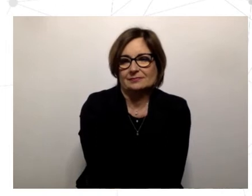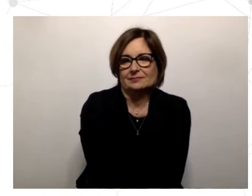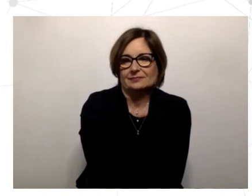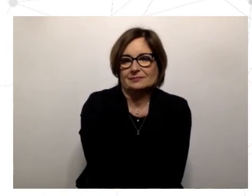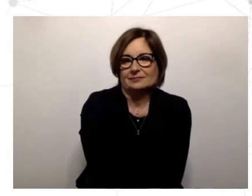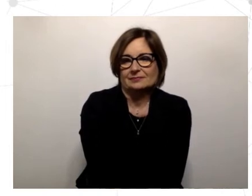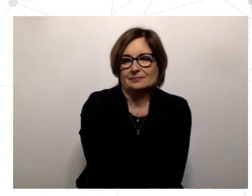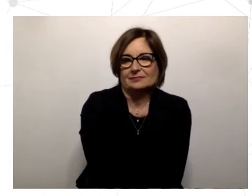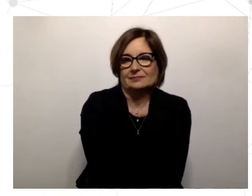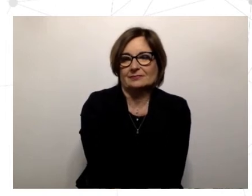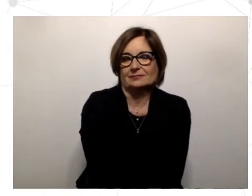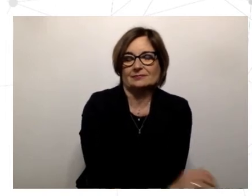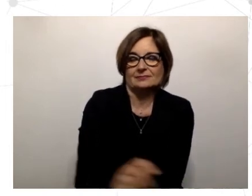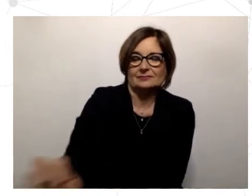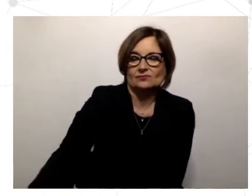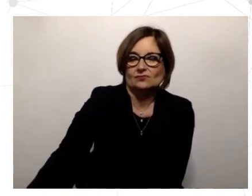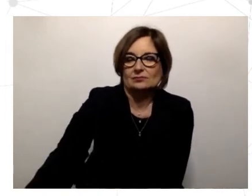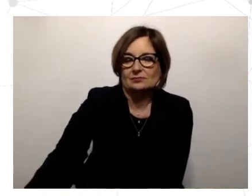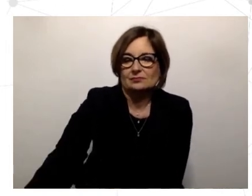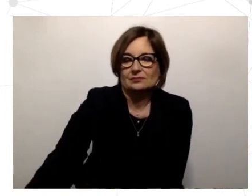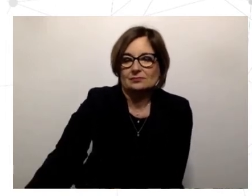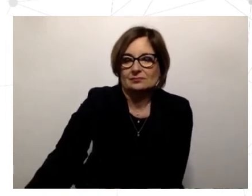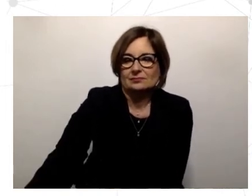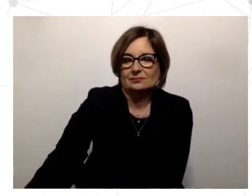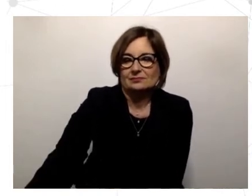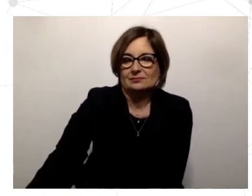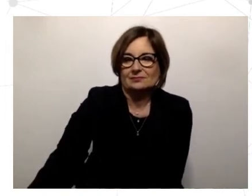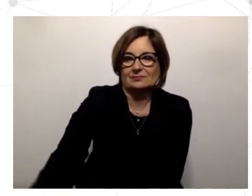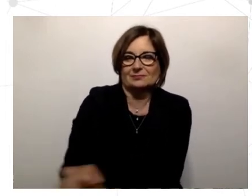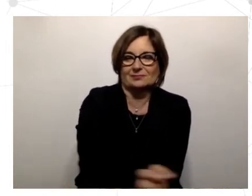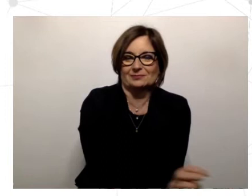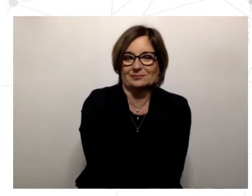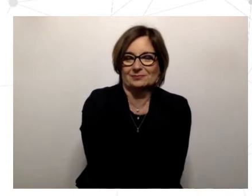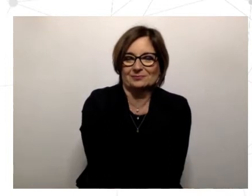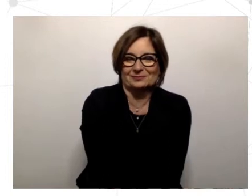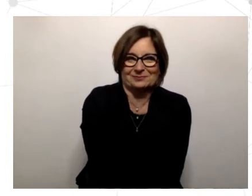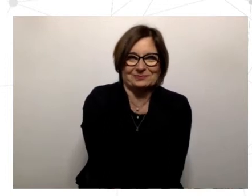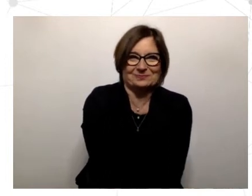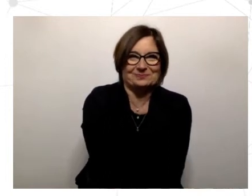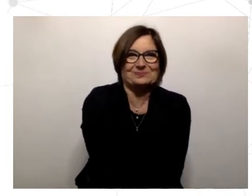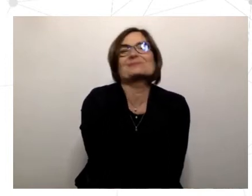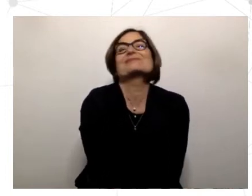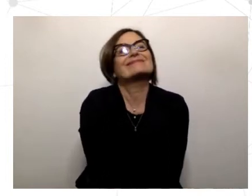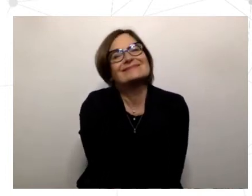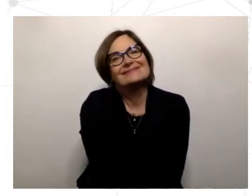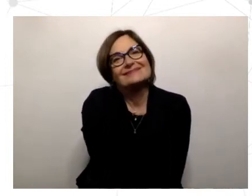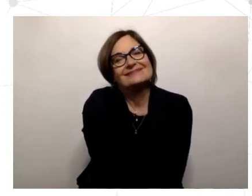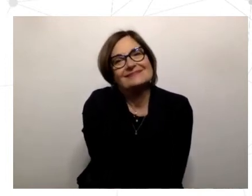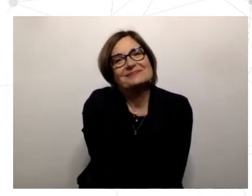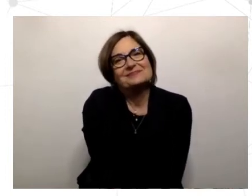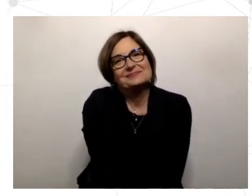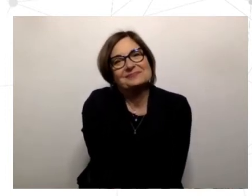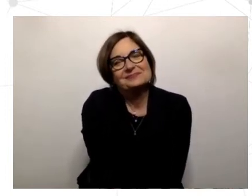you believe in the power and the potential of this technology, then you will naturally become users of it, you will